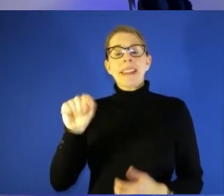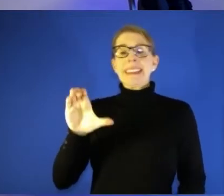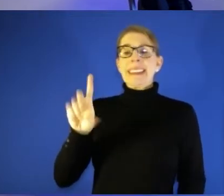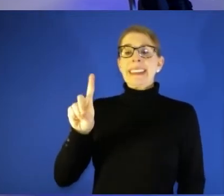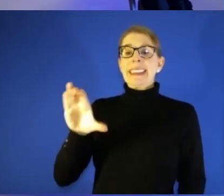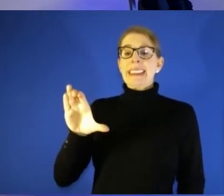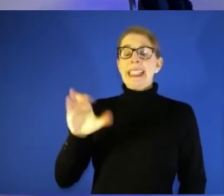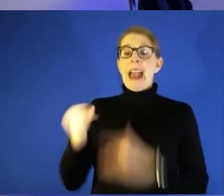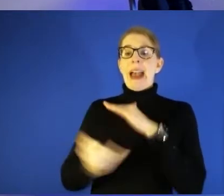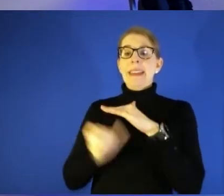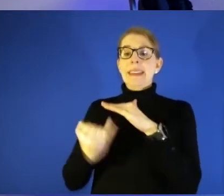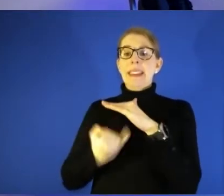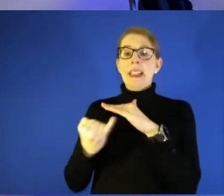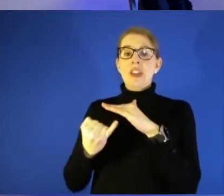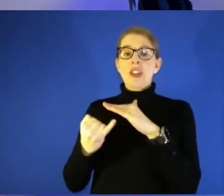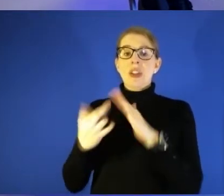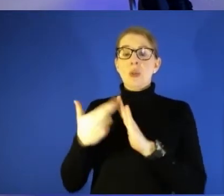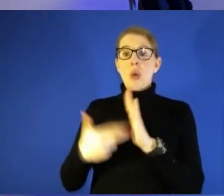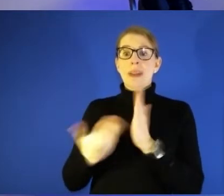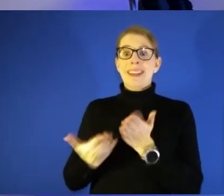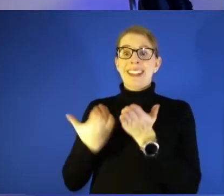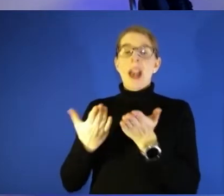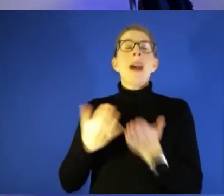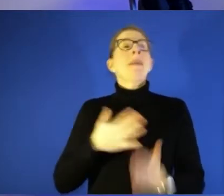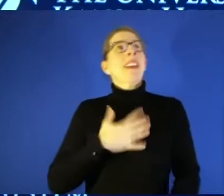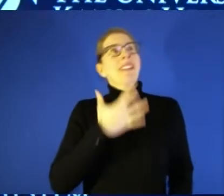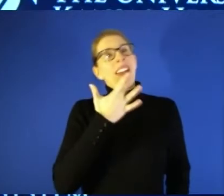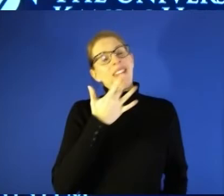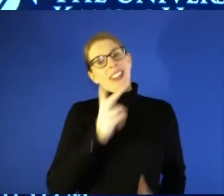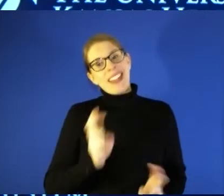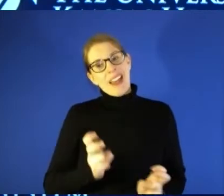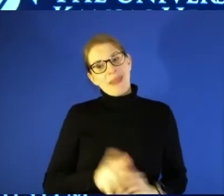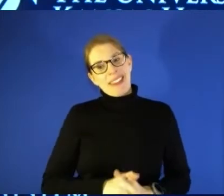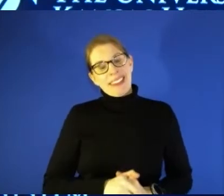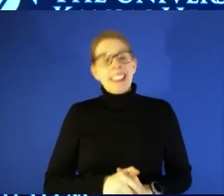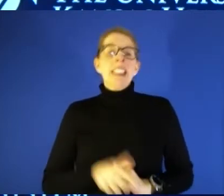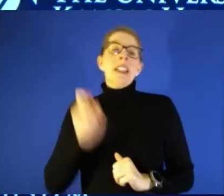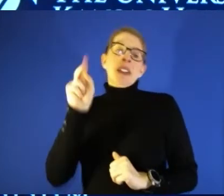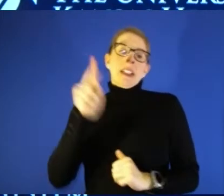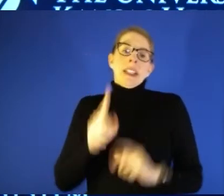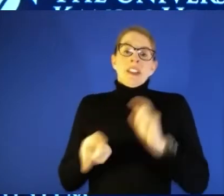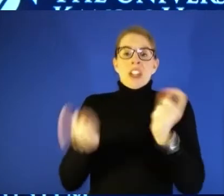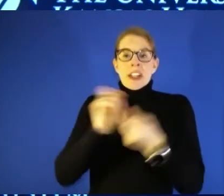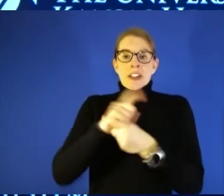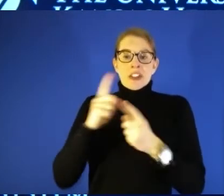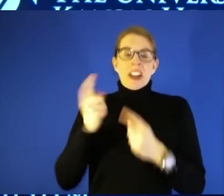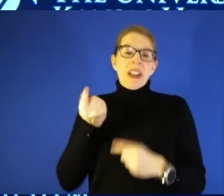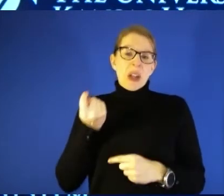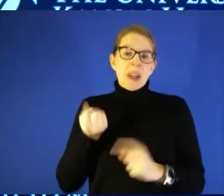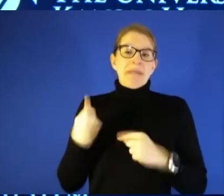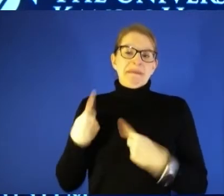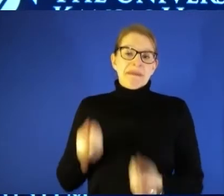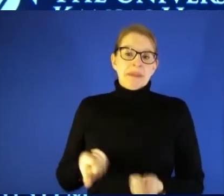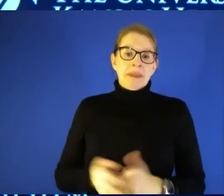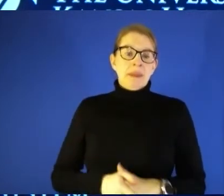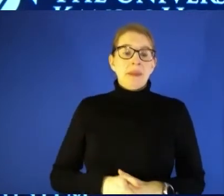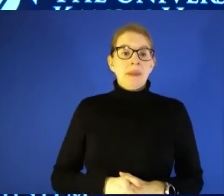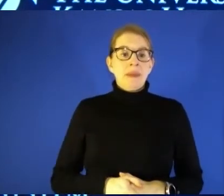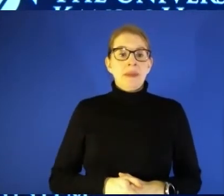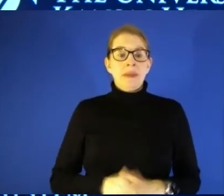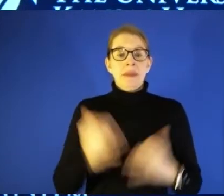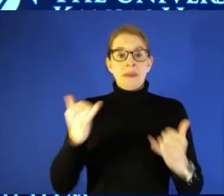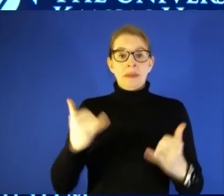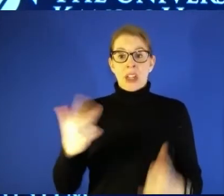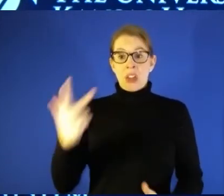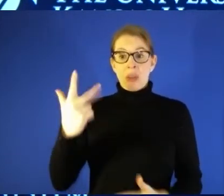guidelines? My favorite topic. Okay, so these have changed a little bit, and it's right now I've got 3